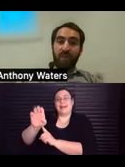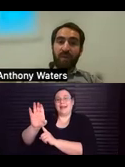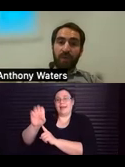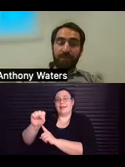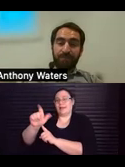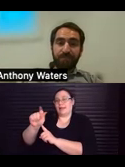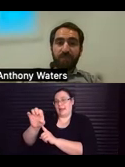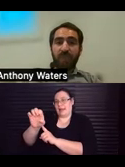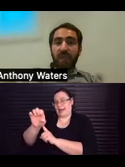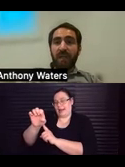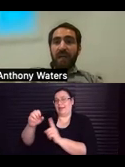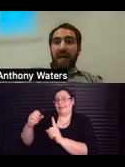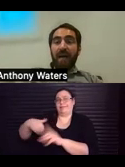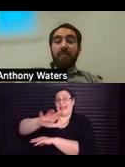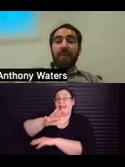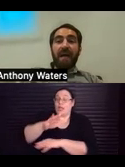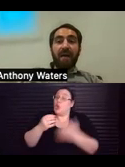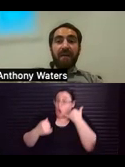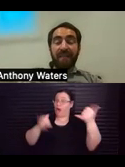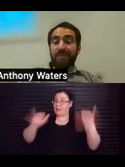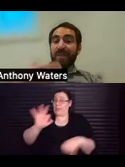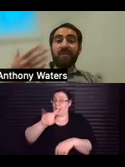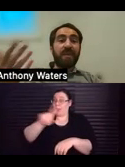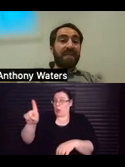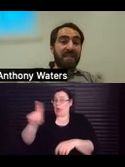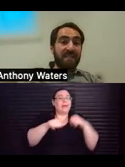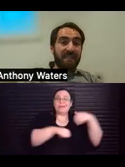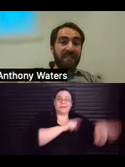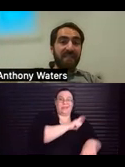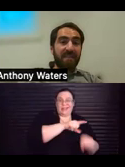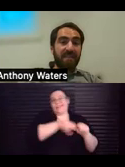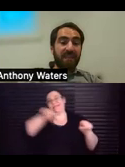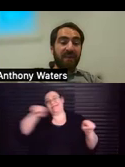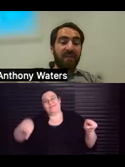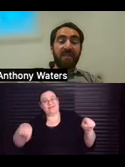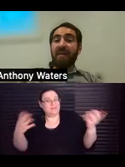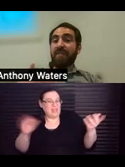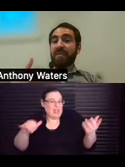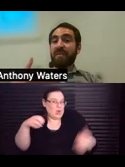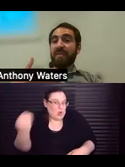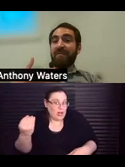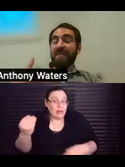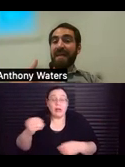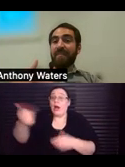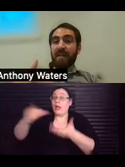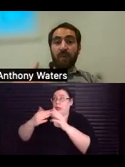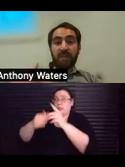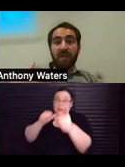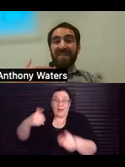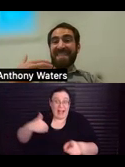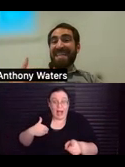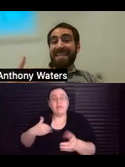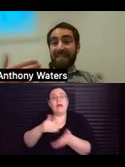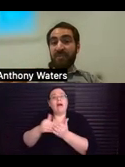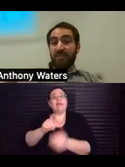911. In communities where that doesn't exist, there are still officers oftentimes that are what's